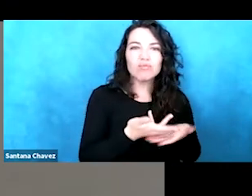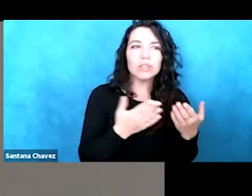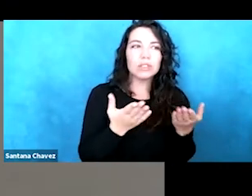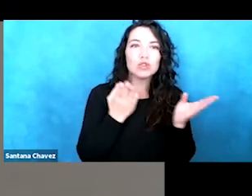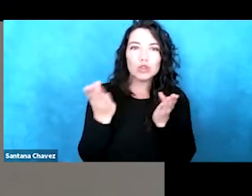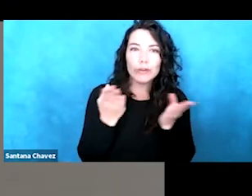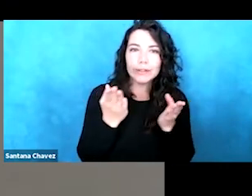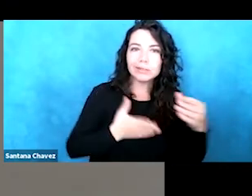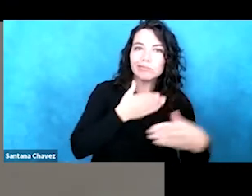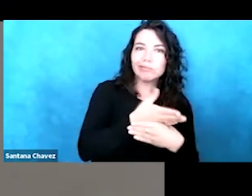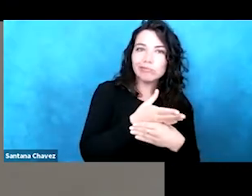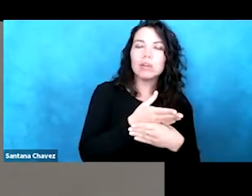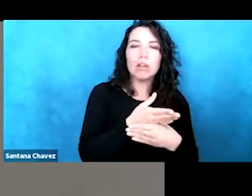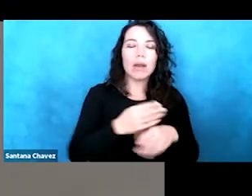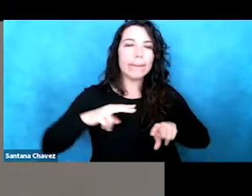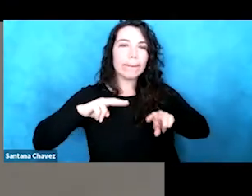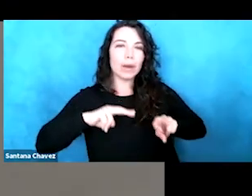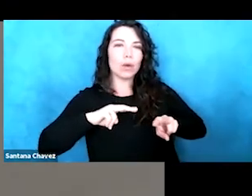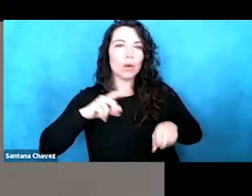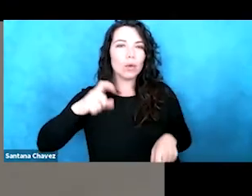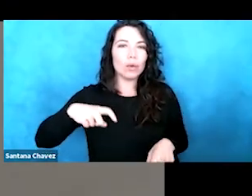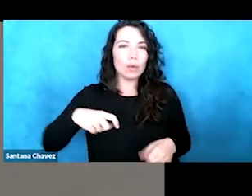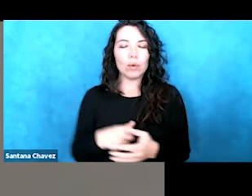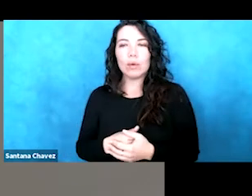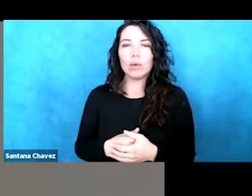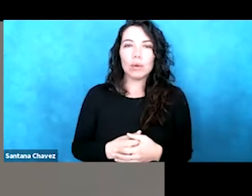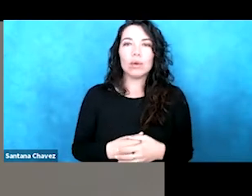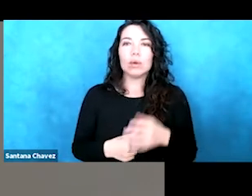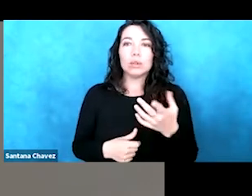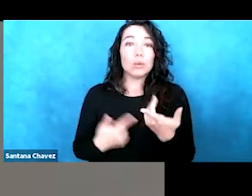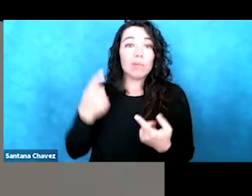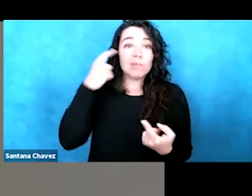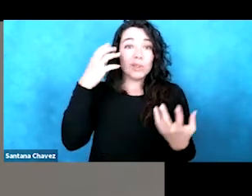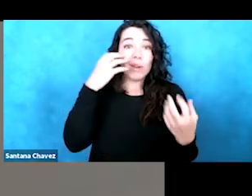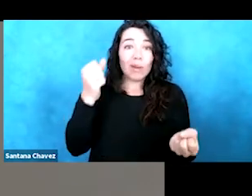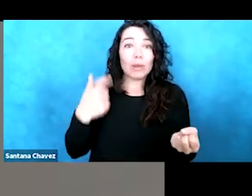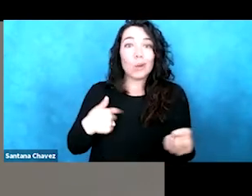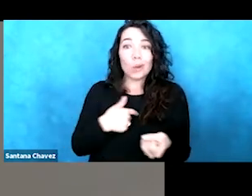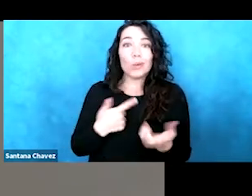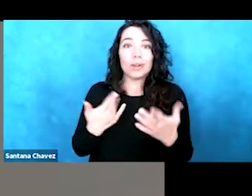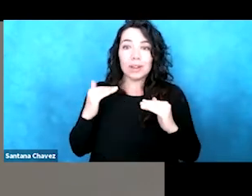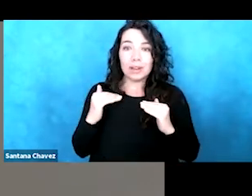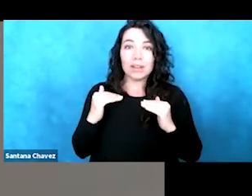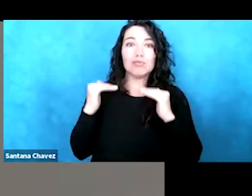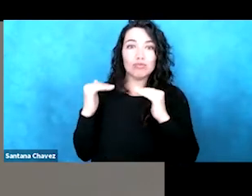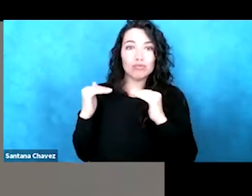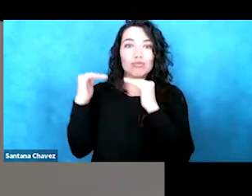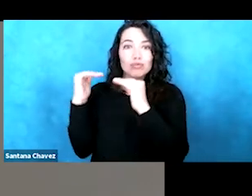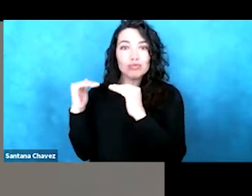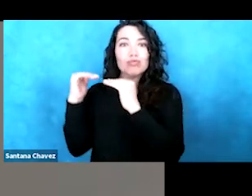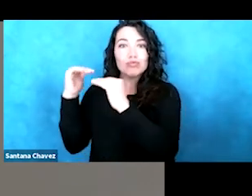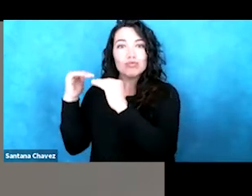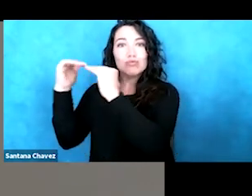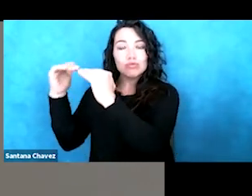understand that the mental health is built up, but it needs to be sustained. It's not, it doesn't just improve over a couple of sessions and then you can